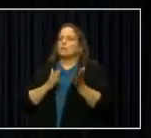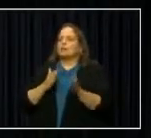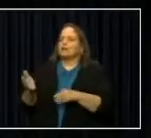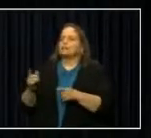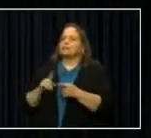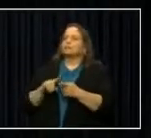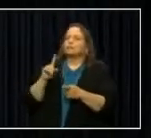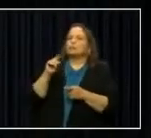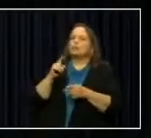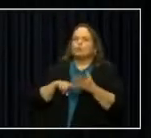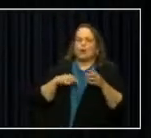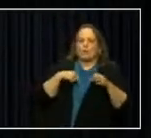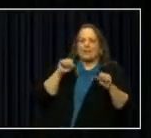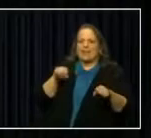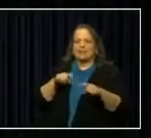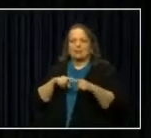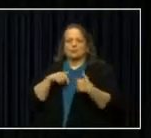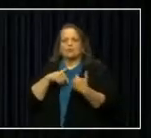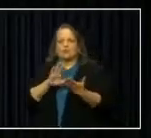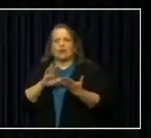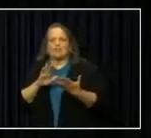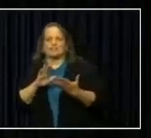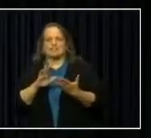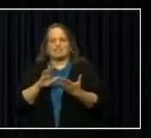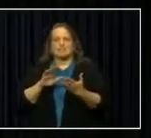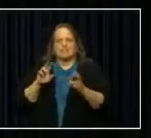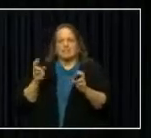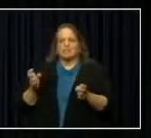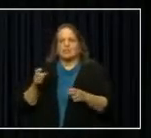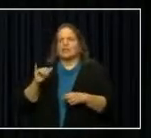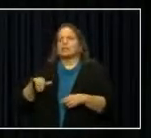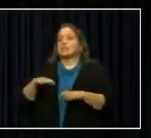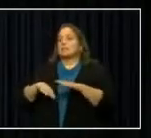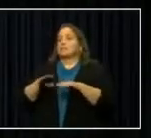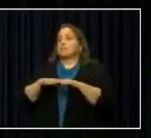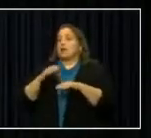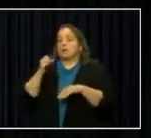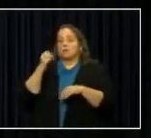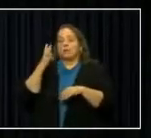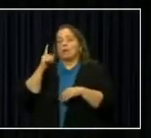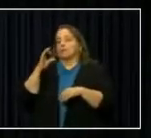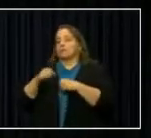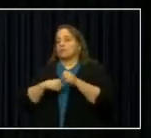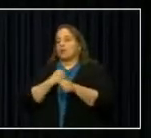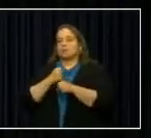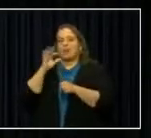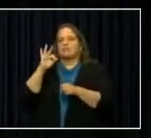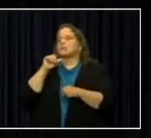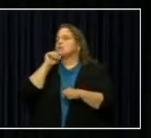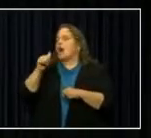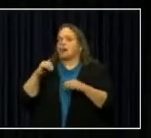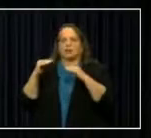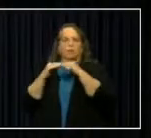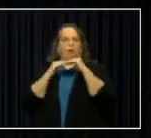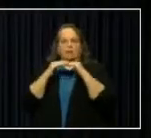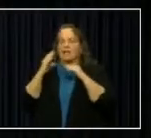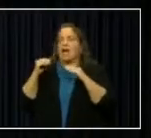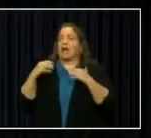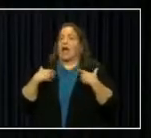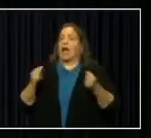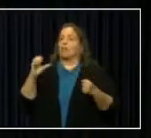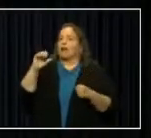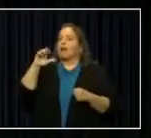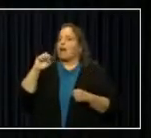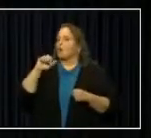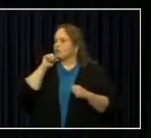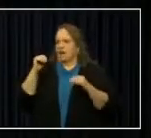do what we can to address this. It's based on hundreds of years of inequality and healthcare inequality, but that doesn't